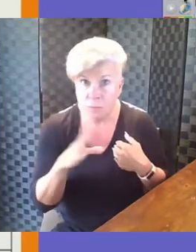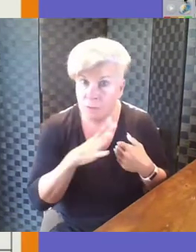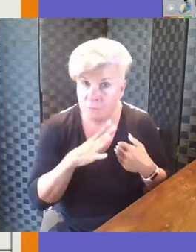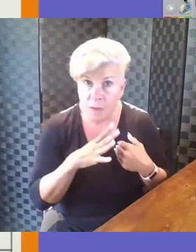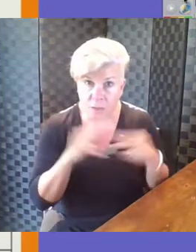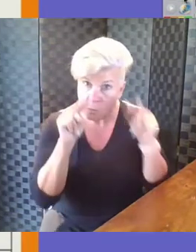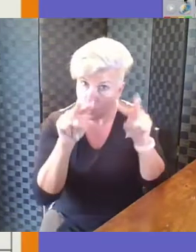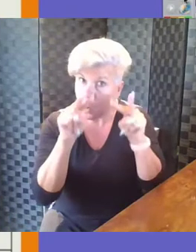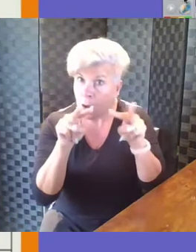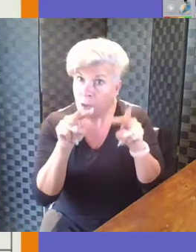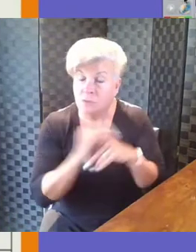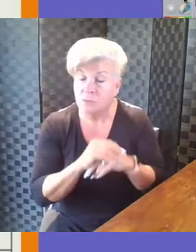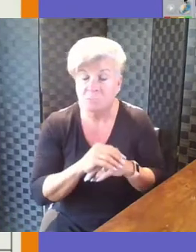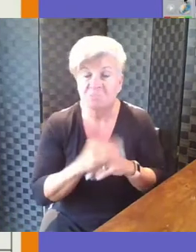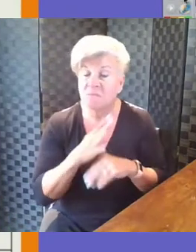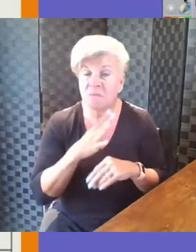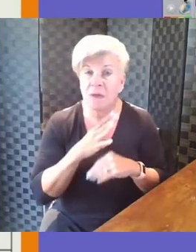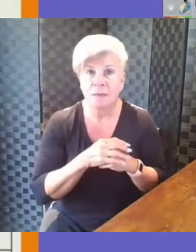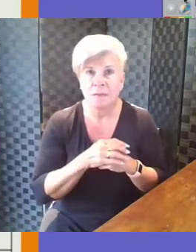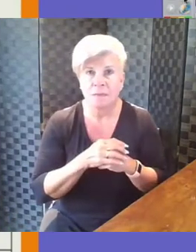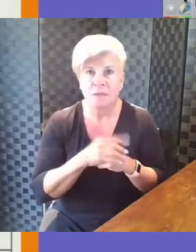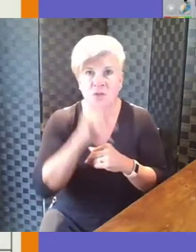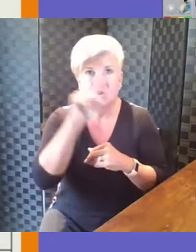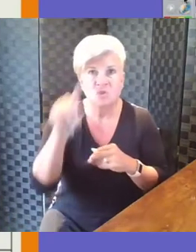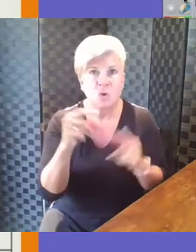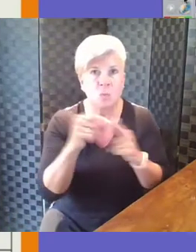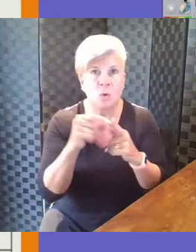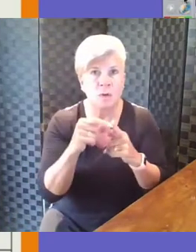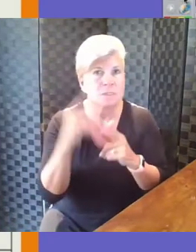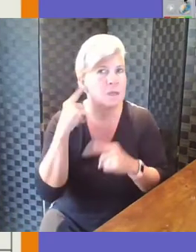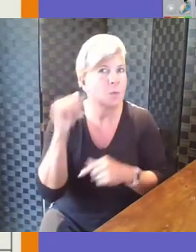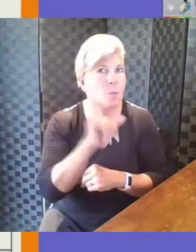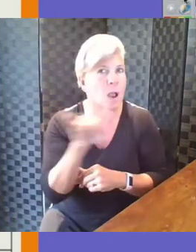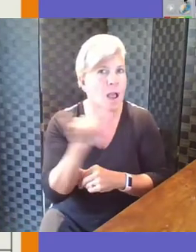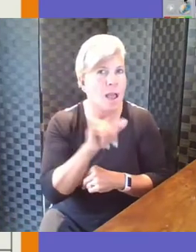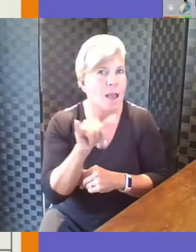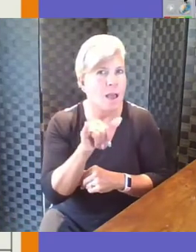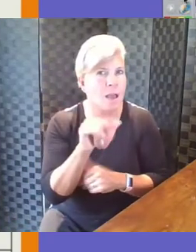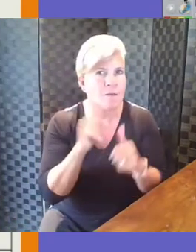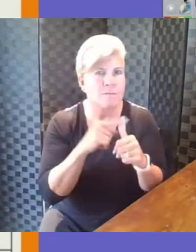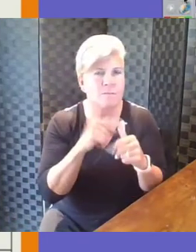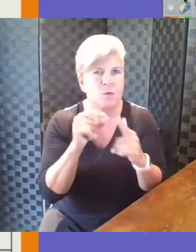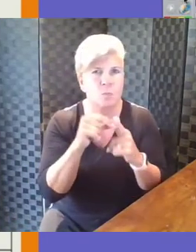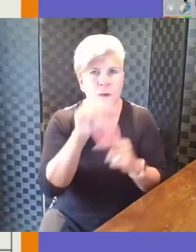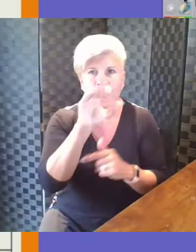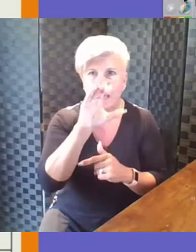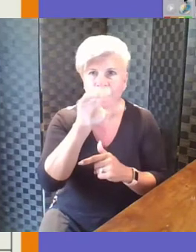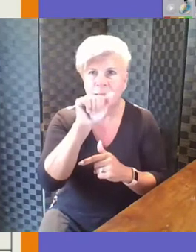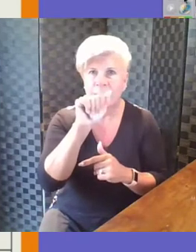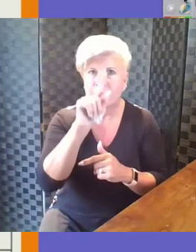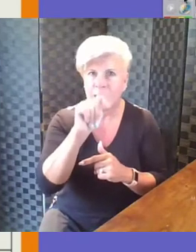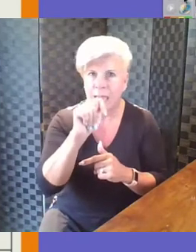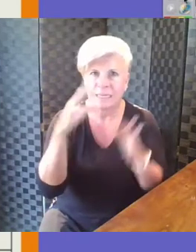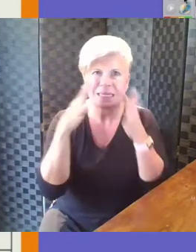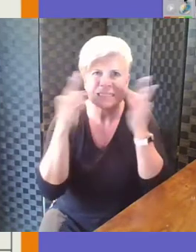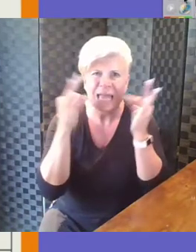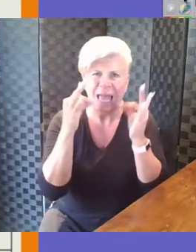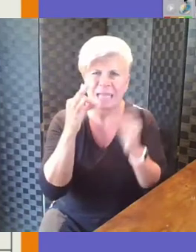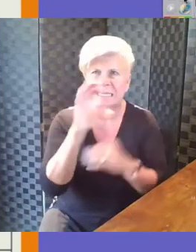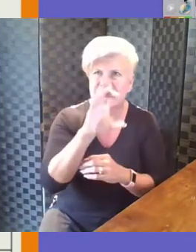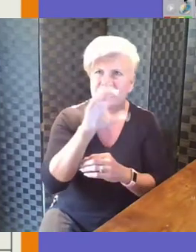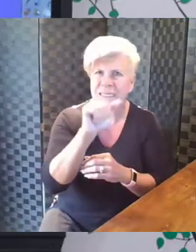here and you can watch this with me right now. It says circle the word that rhymes. So my first word is cat. Let's see which word